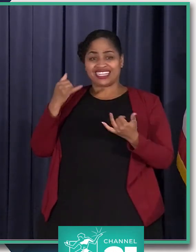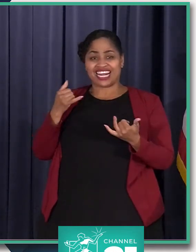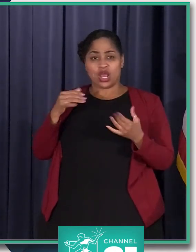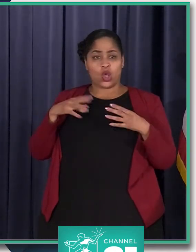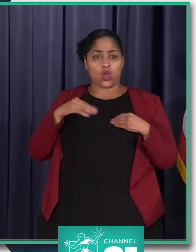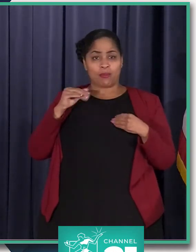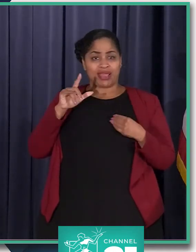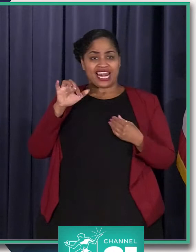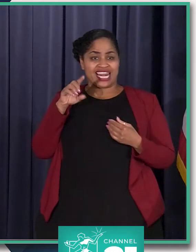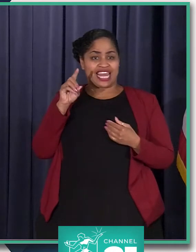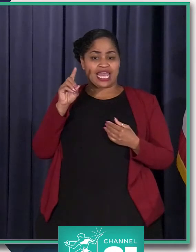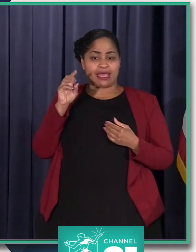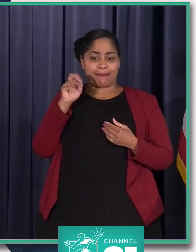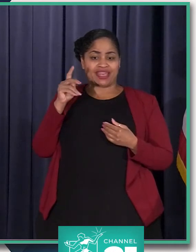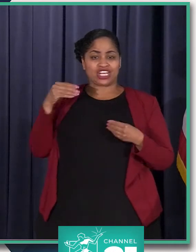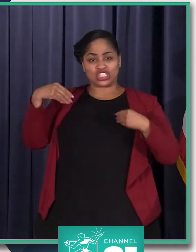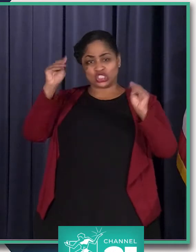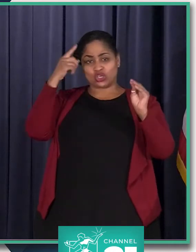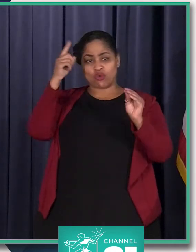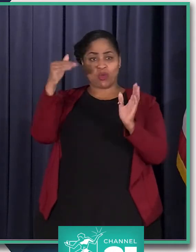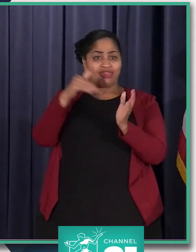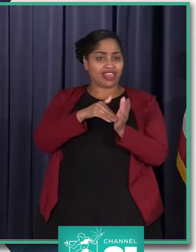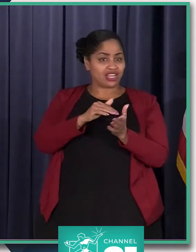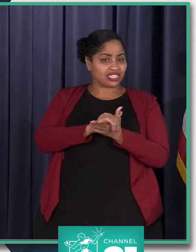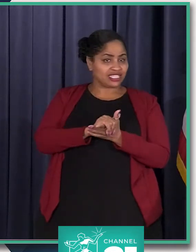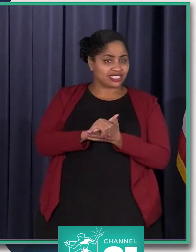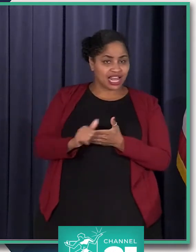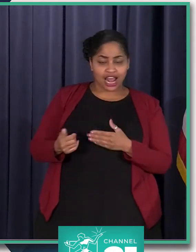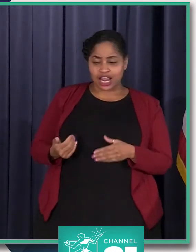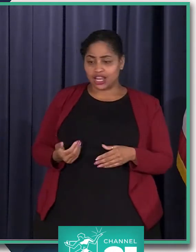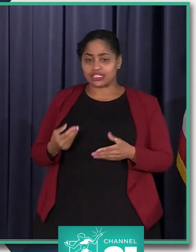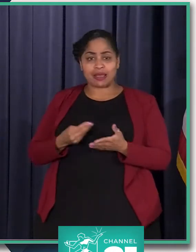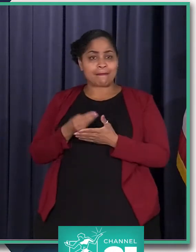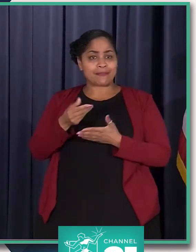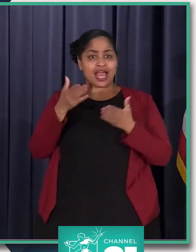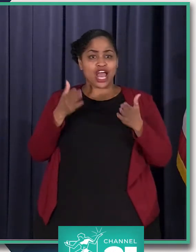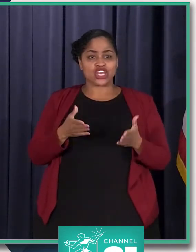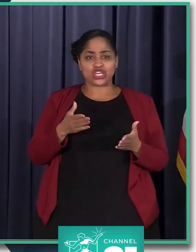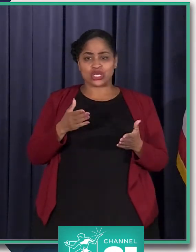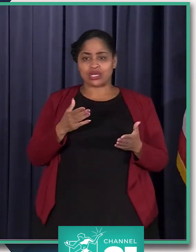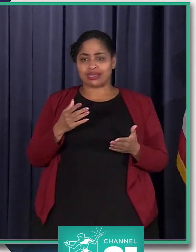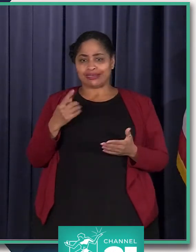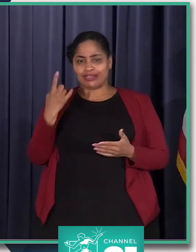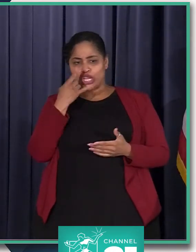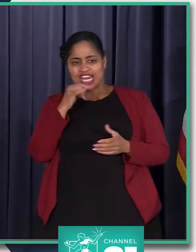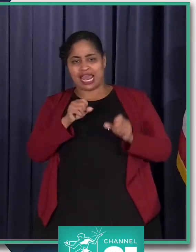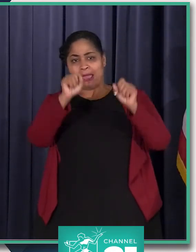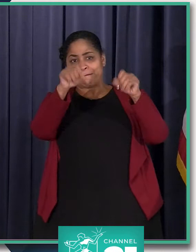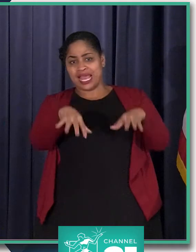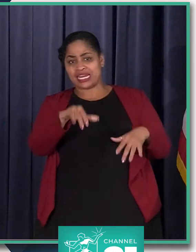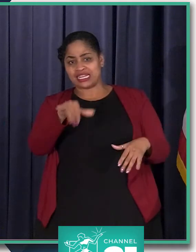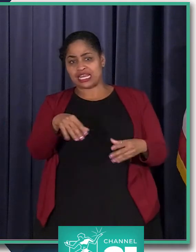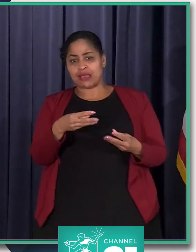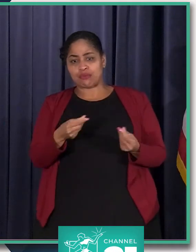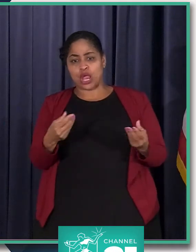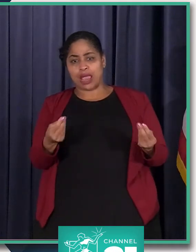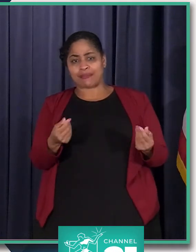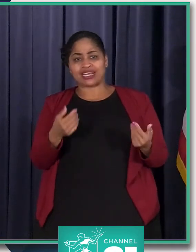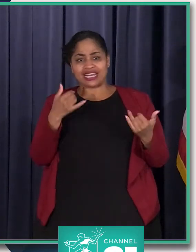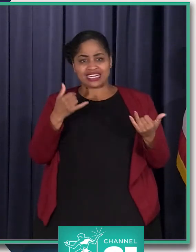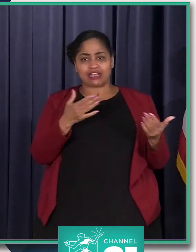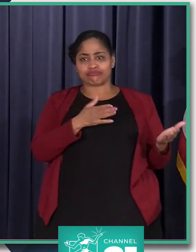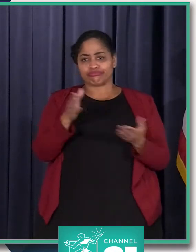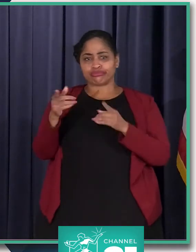bank, sold for $1,000. The buyer has apparently abandoned it. It has gone to the